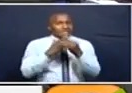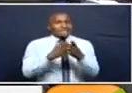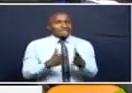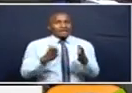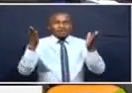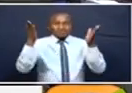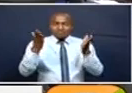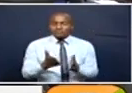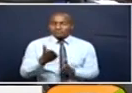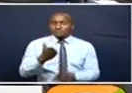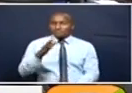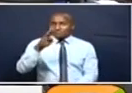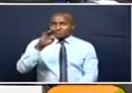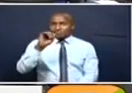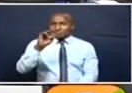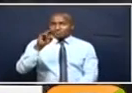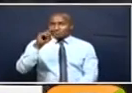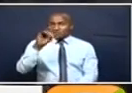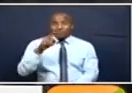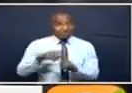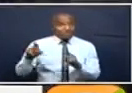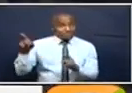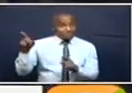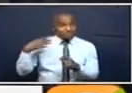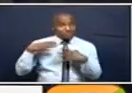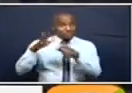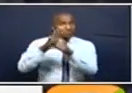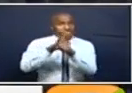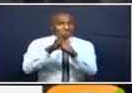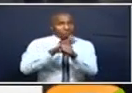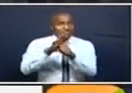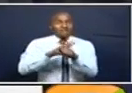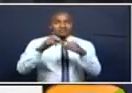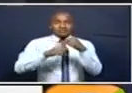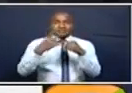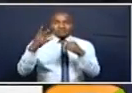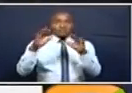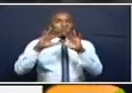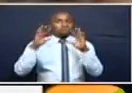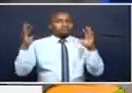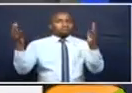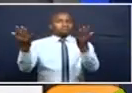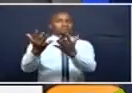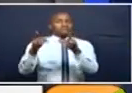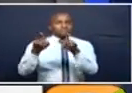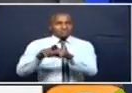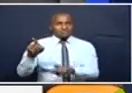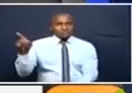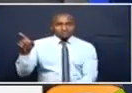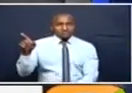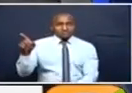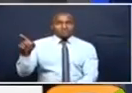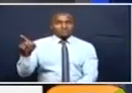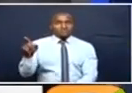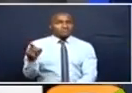Baringo. However, now, going to the issue of these crowds here, for example, at 64 and Lugari, the thing is this.